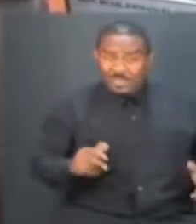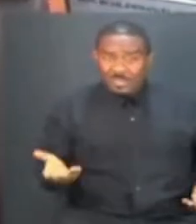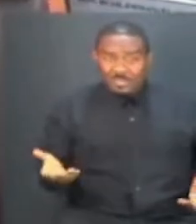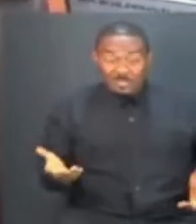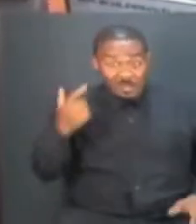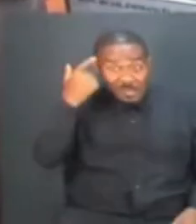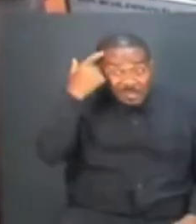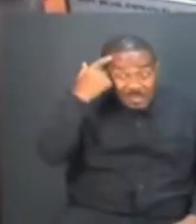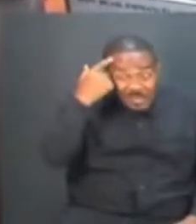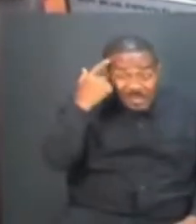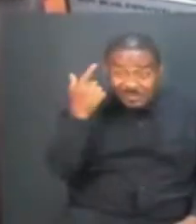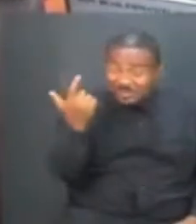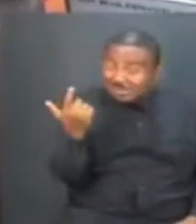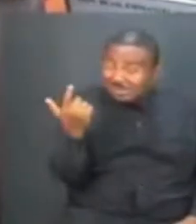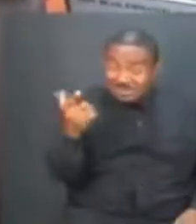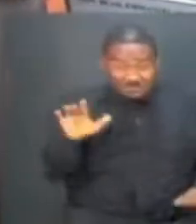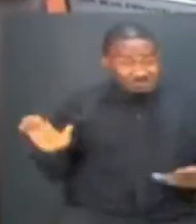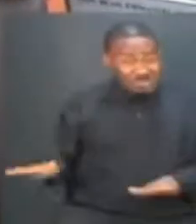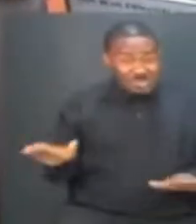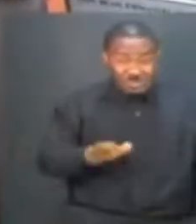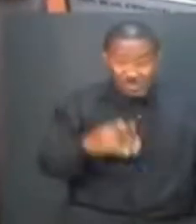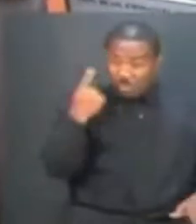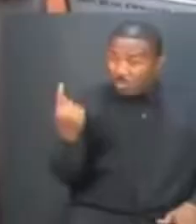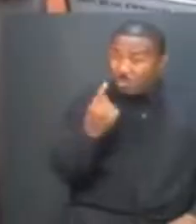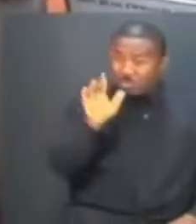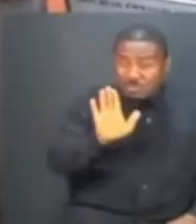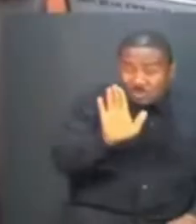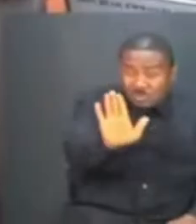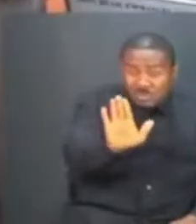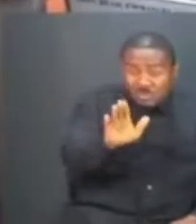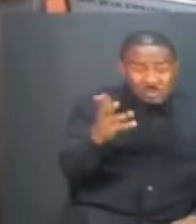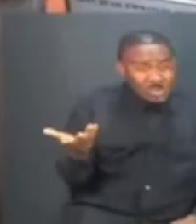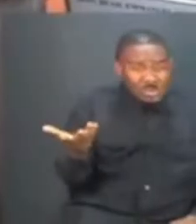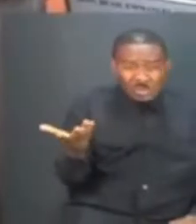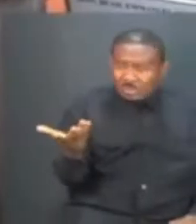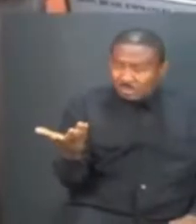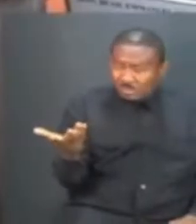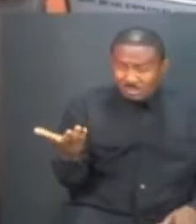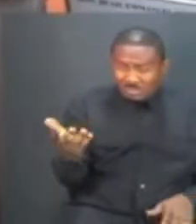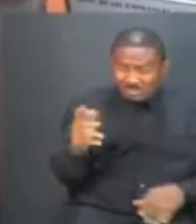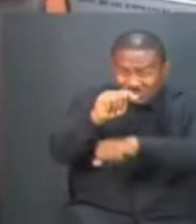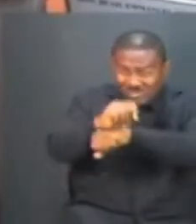is only accustomed to your traditional area? Is that your thinking?